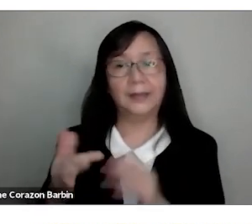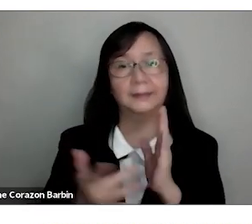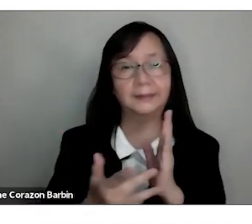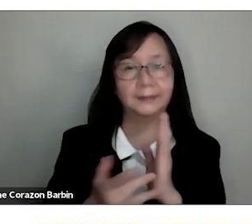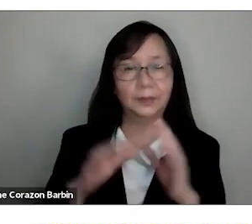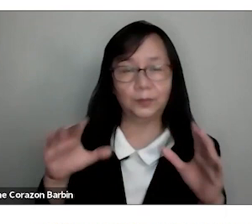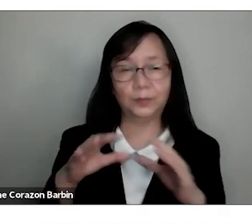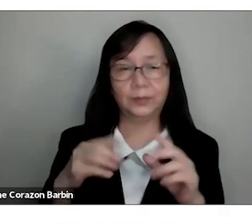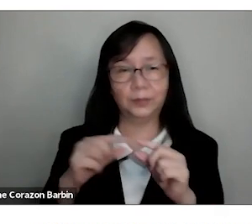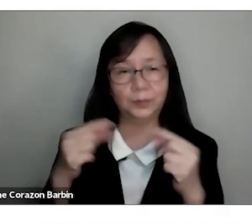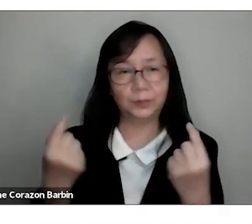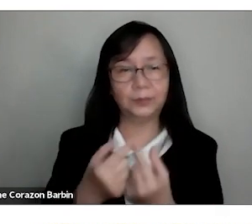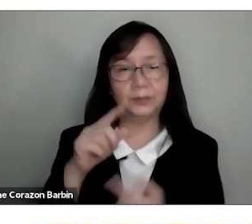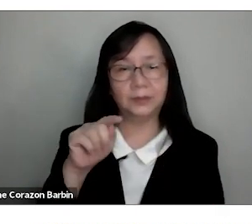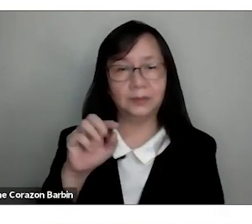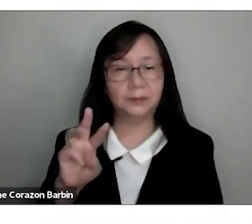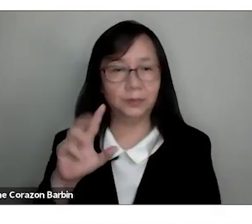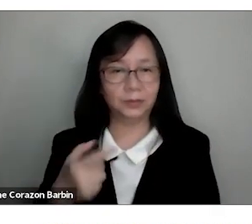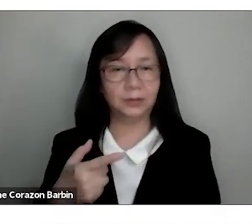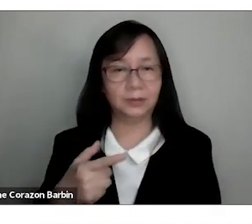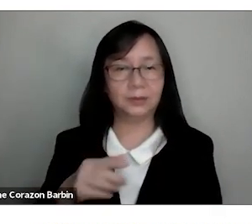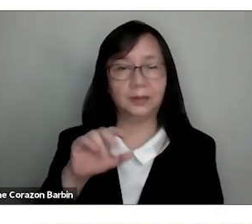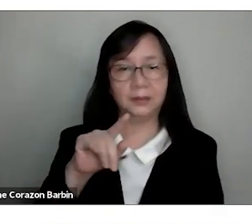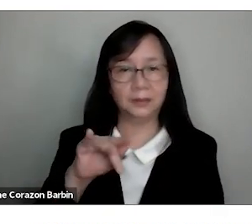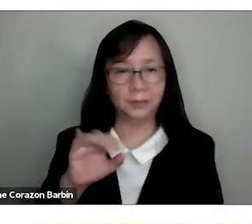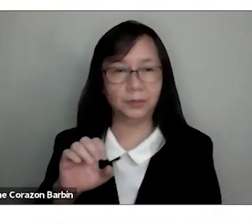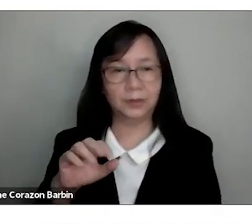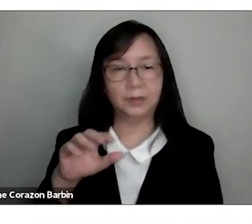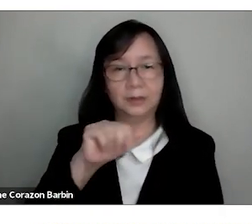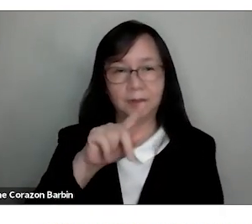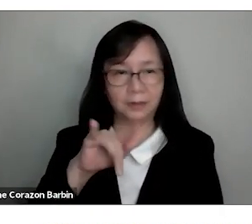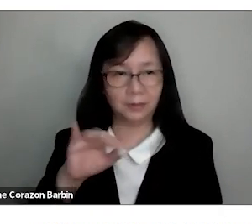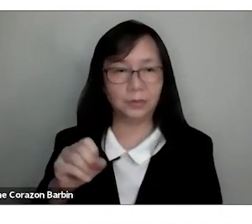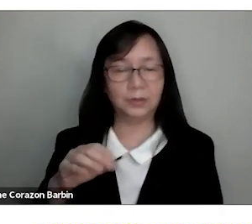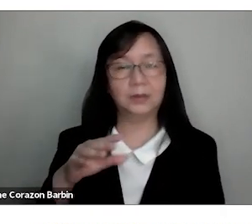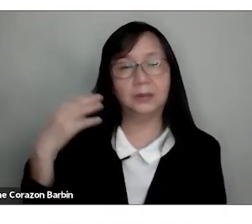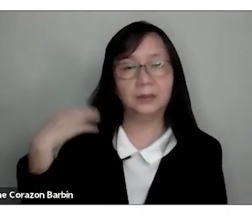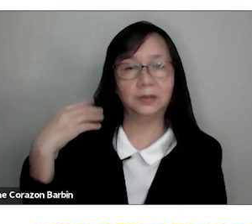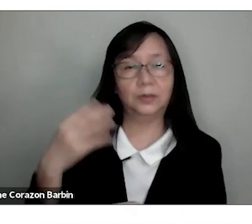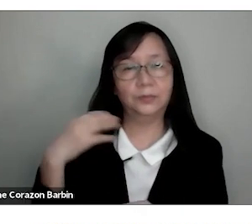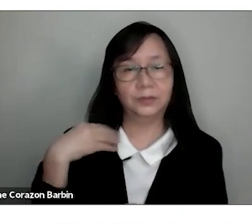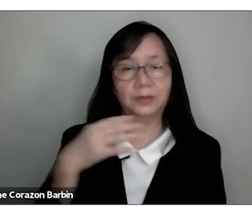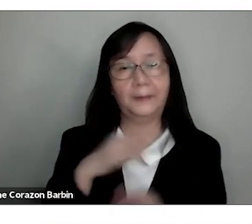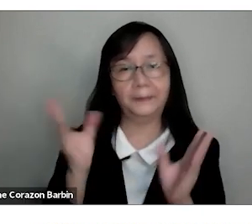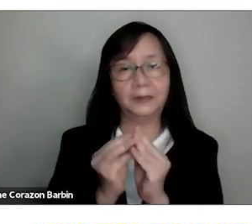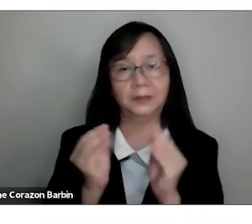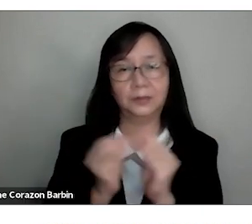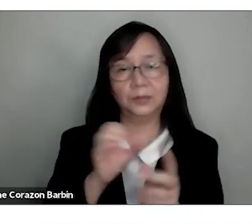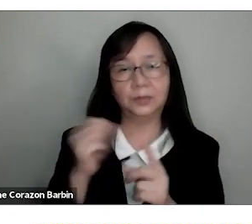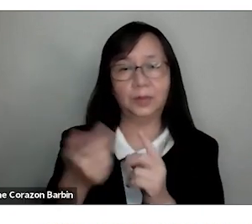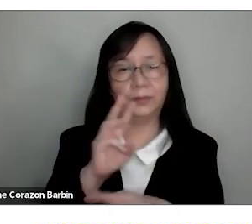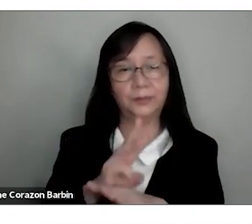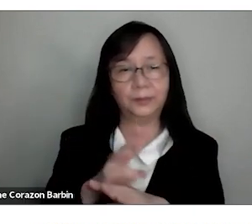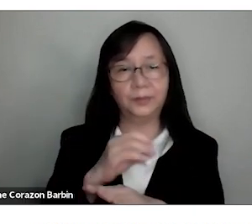working group, or the TWG, consisting of ACWC and the ASEAN senior officials meeting on social welfare and development, decided to conduct